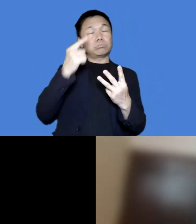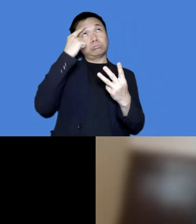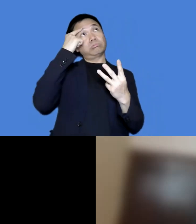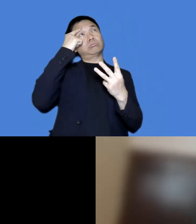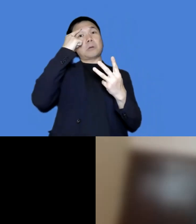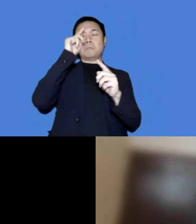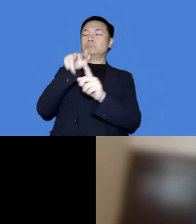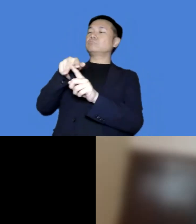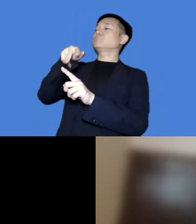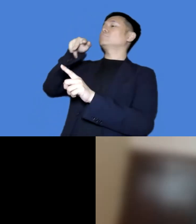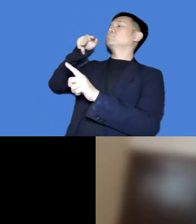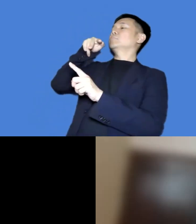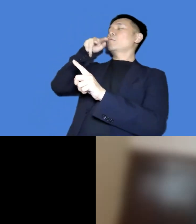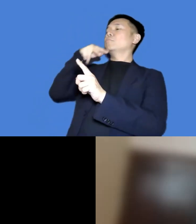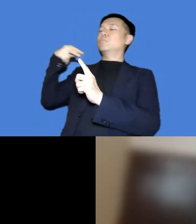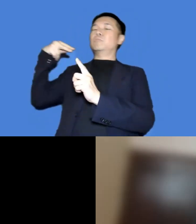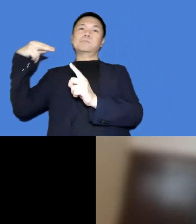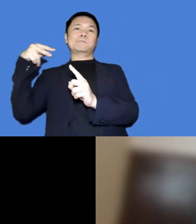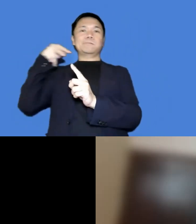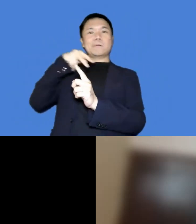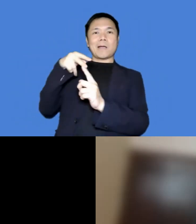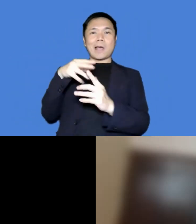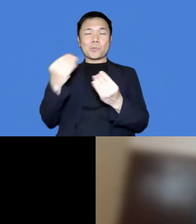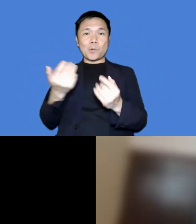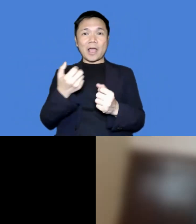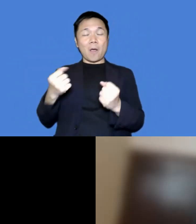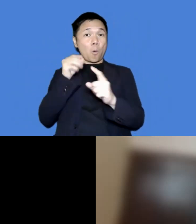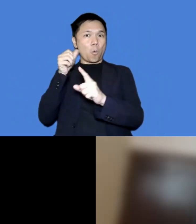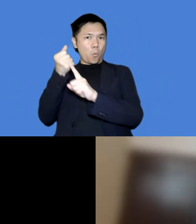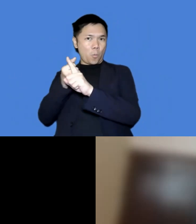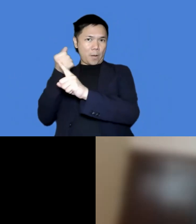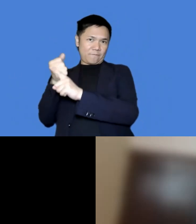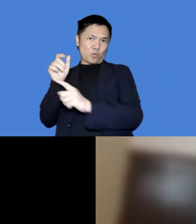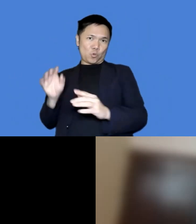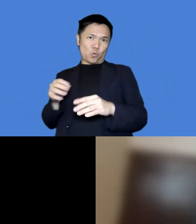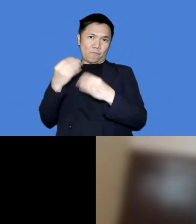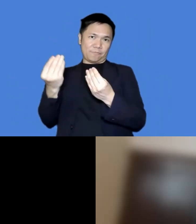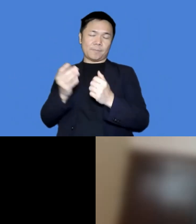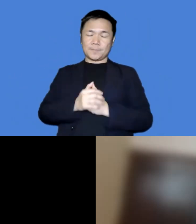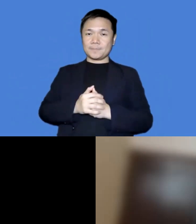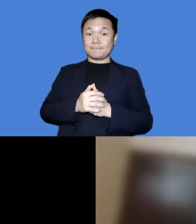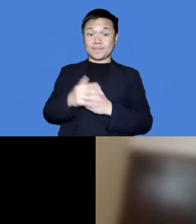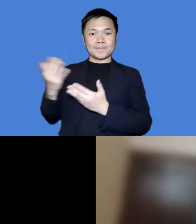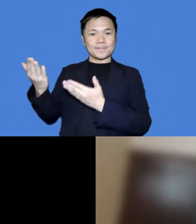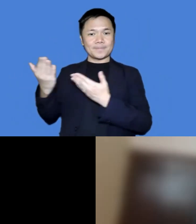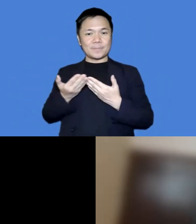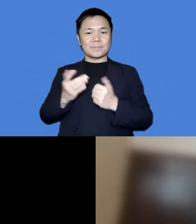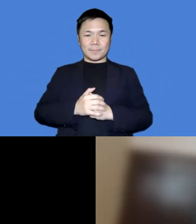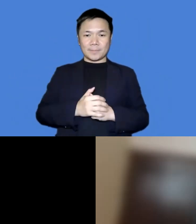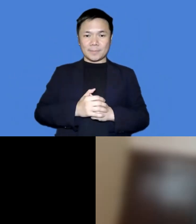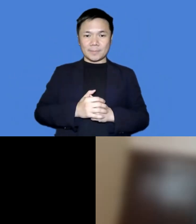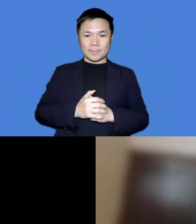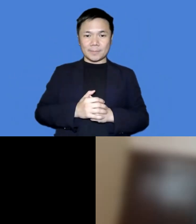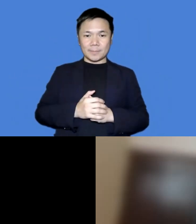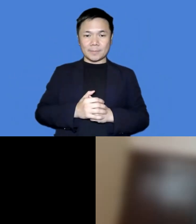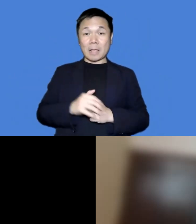innovative approaches to youth advocacy. And she is here today to speak with us about the importance